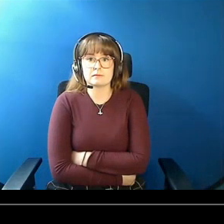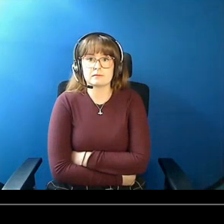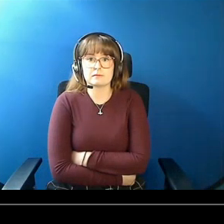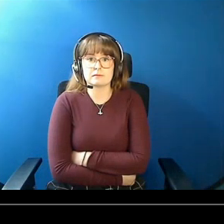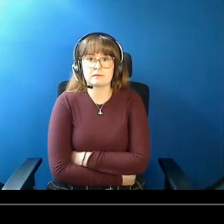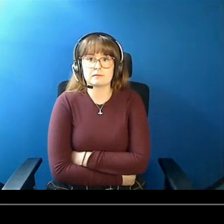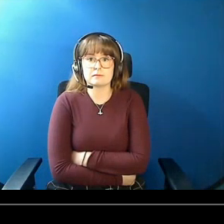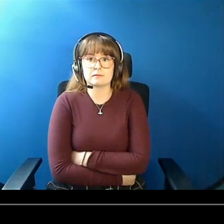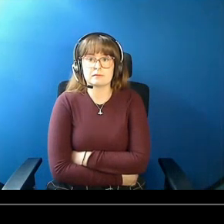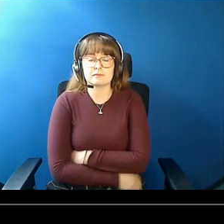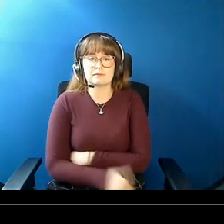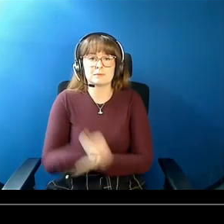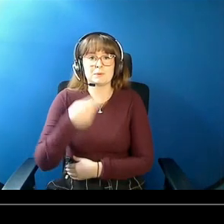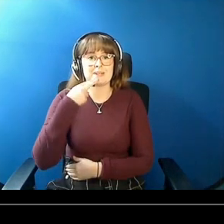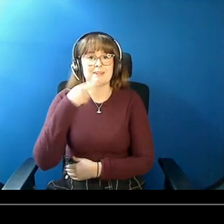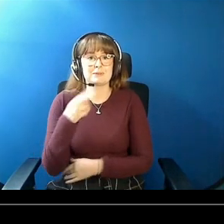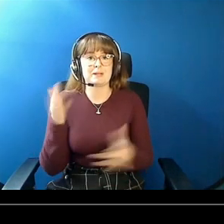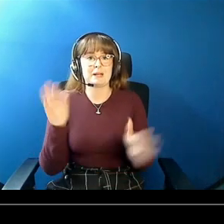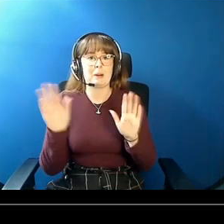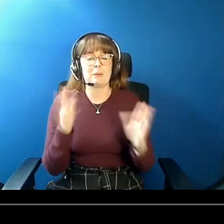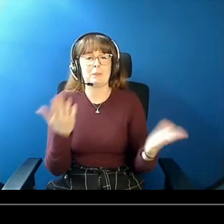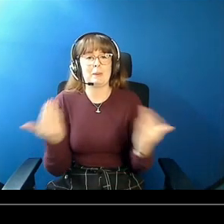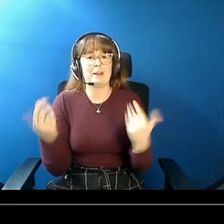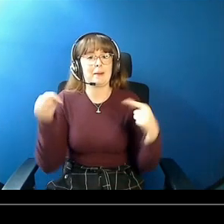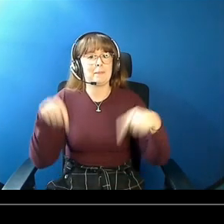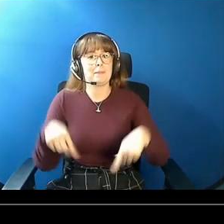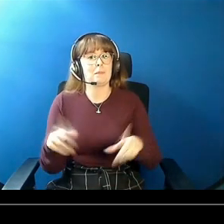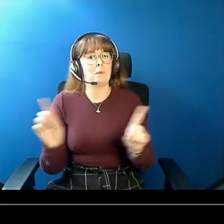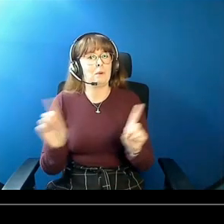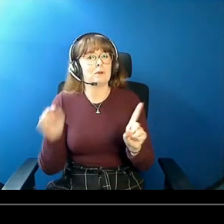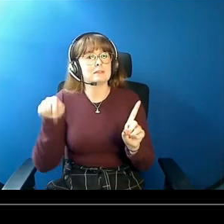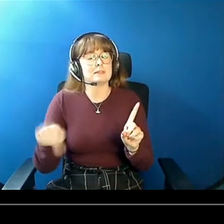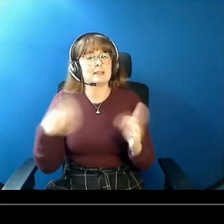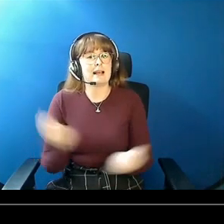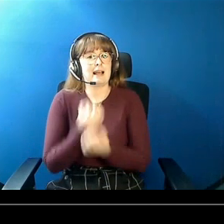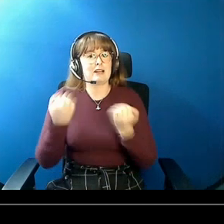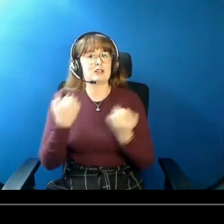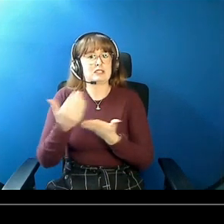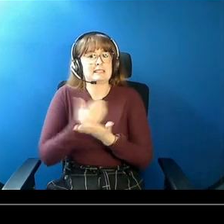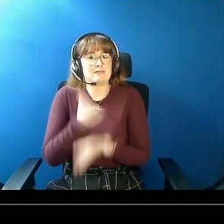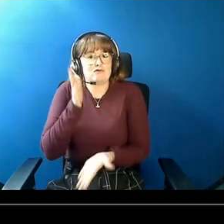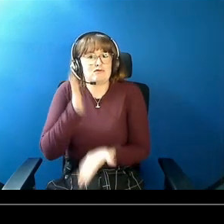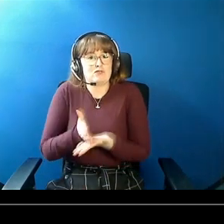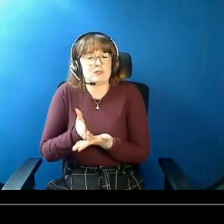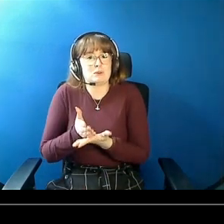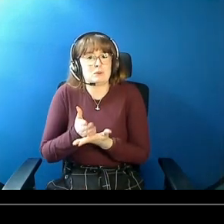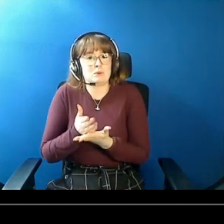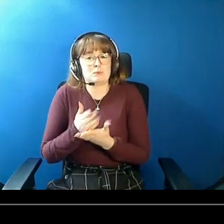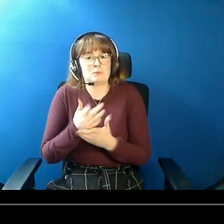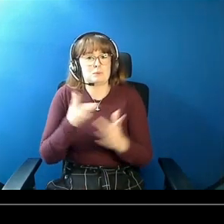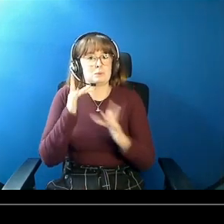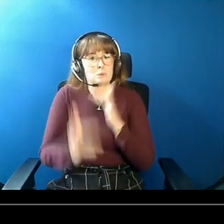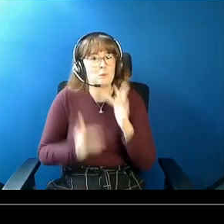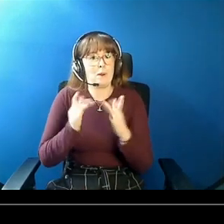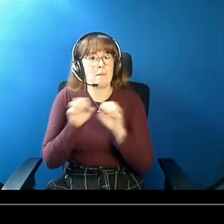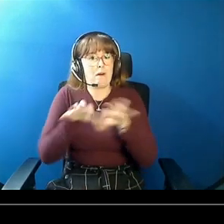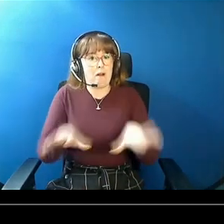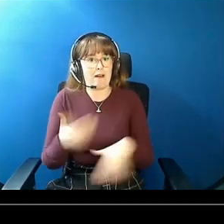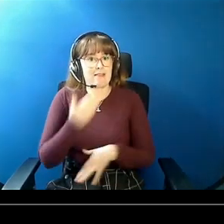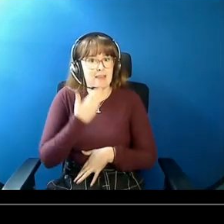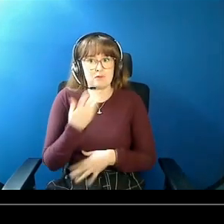Good afternoon and welcome to our Energy Saving Trust webinar. It's good to have you with us. Thank you for making some time